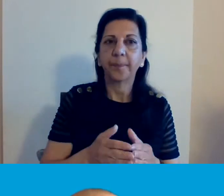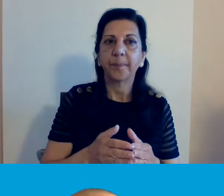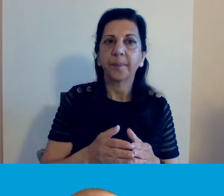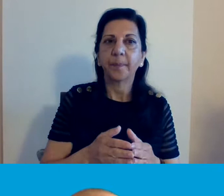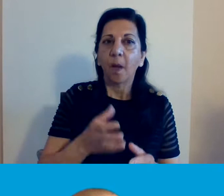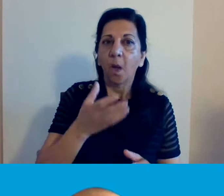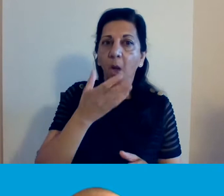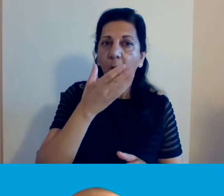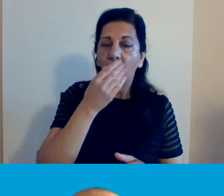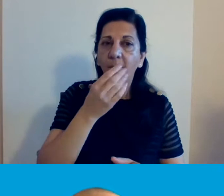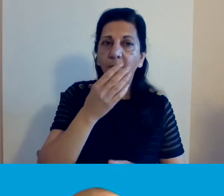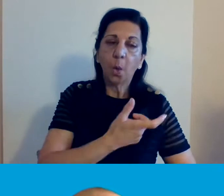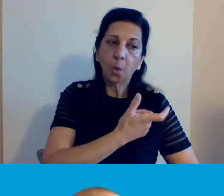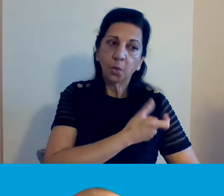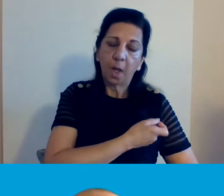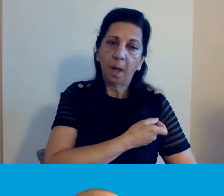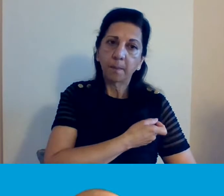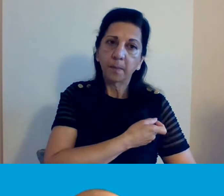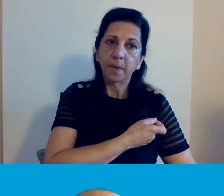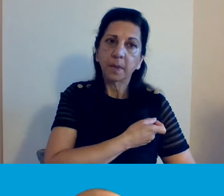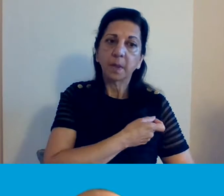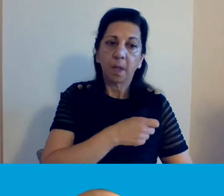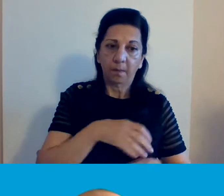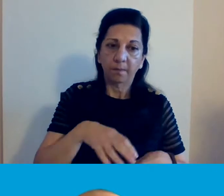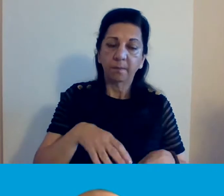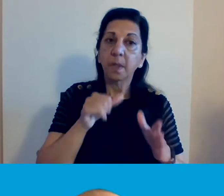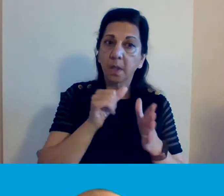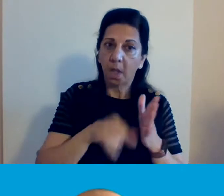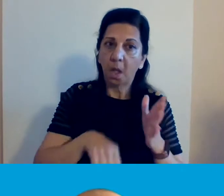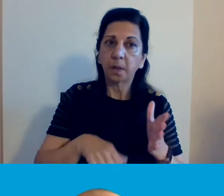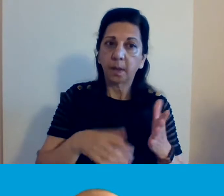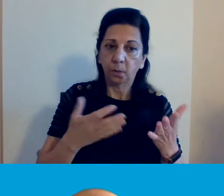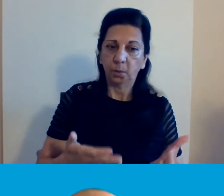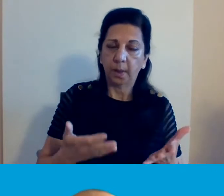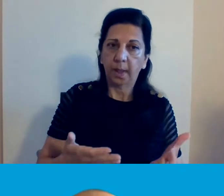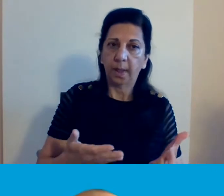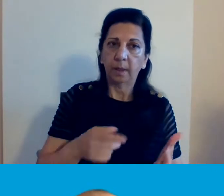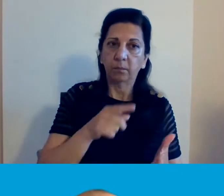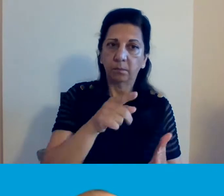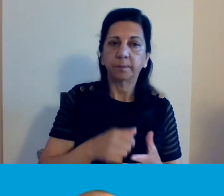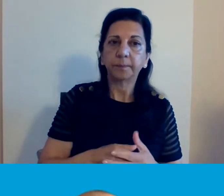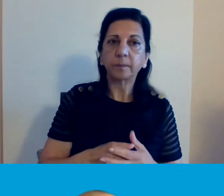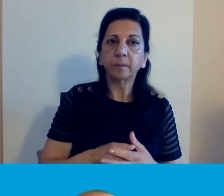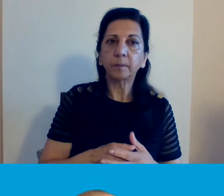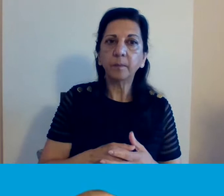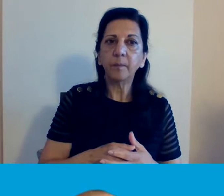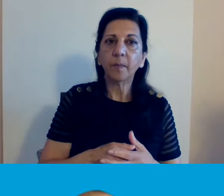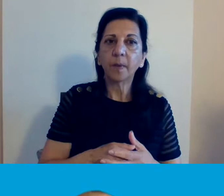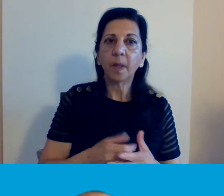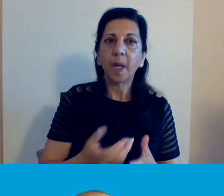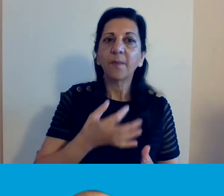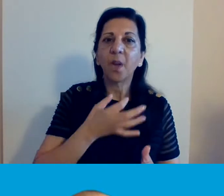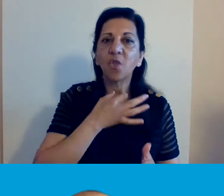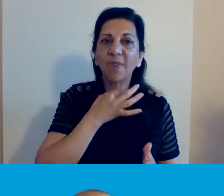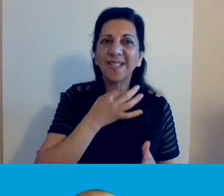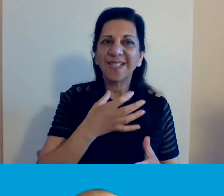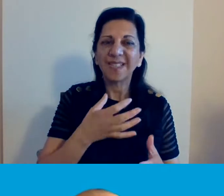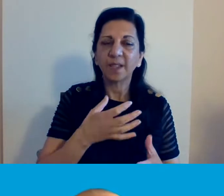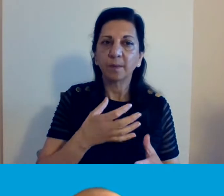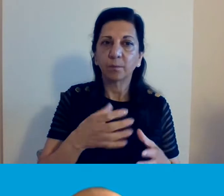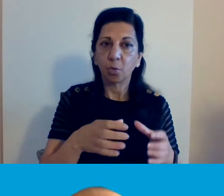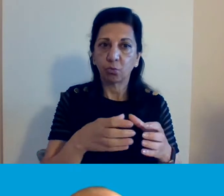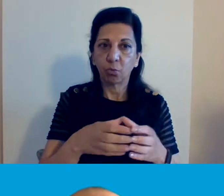already started. I know ours started today. There are going to be various at-risk groups that we need to address. We expect the take-up of the flu jab